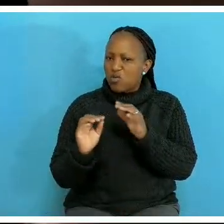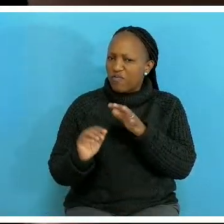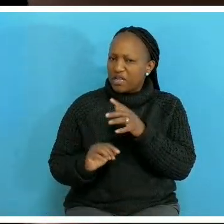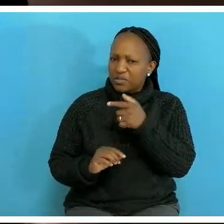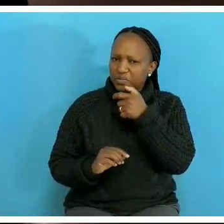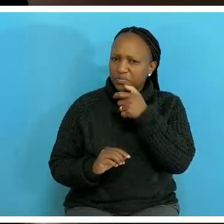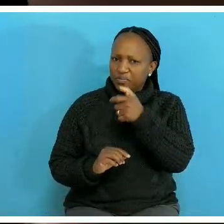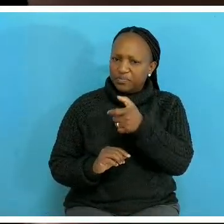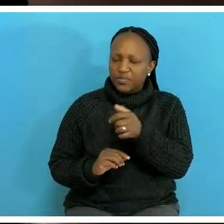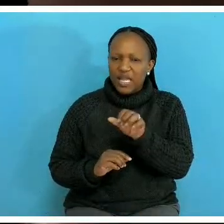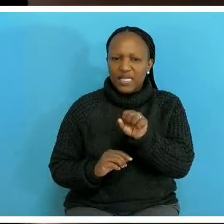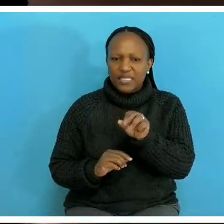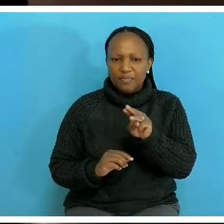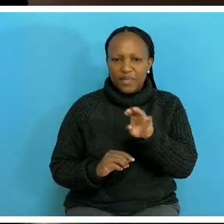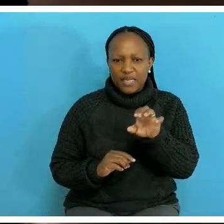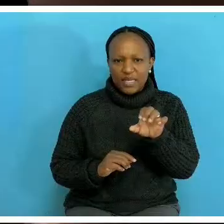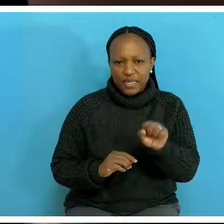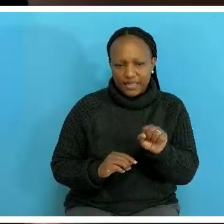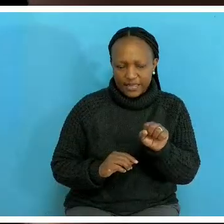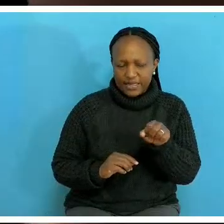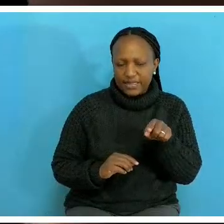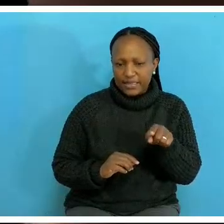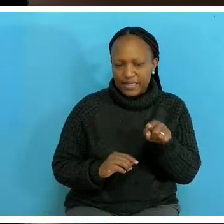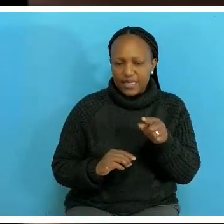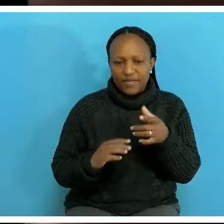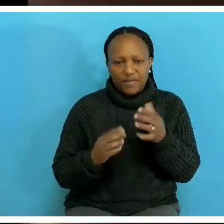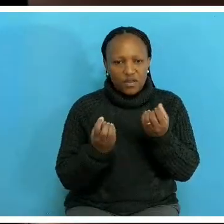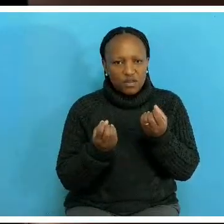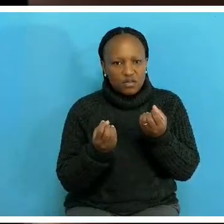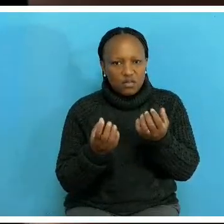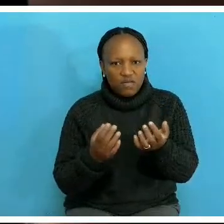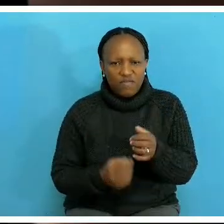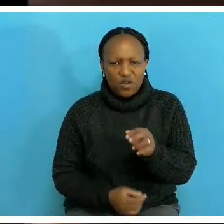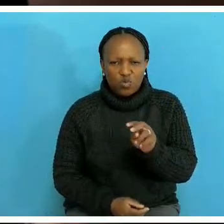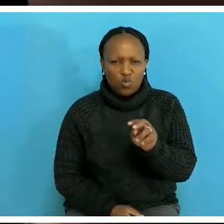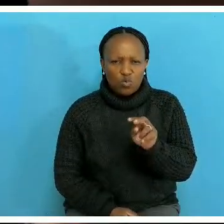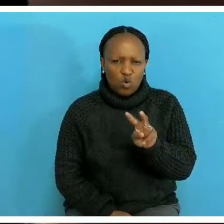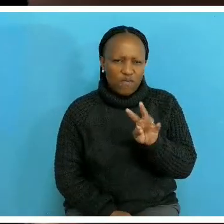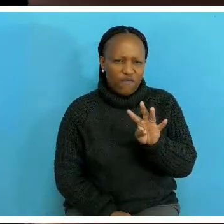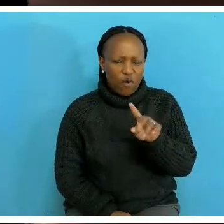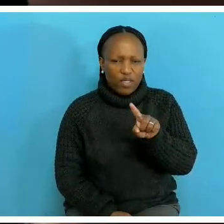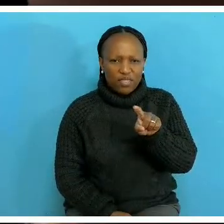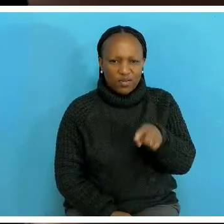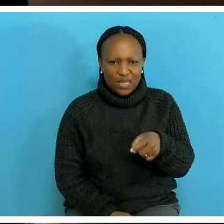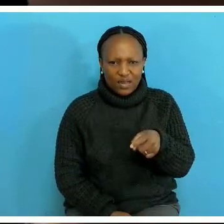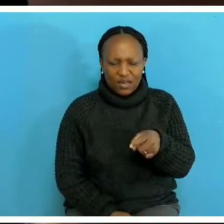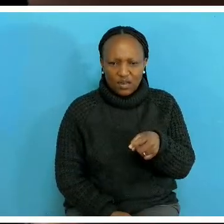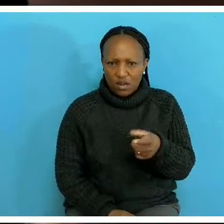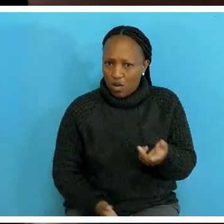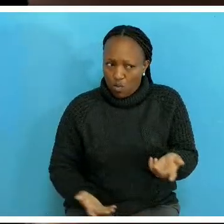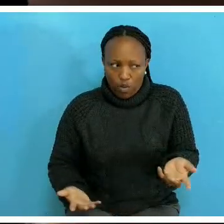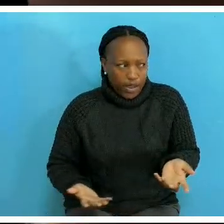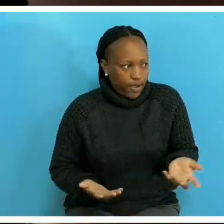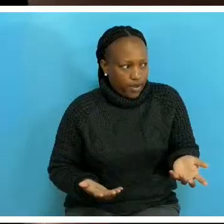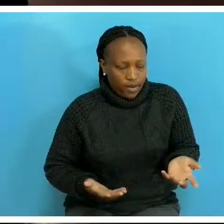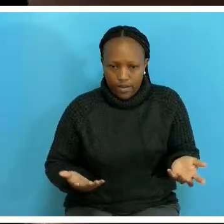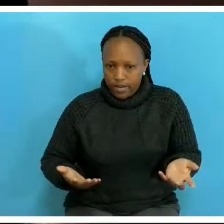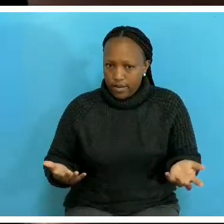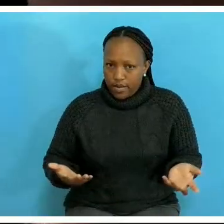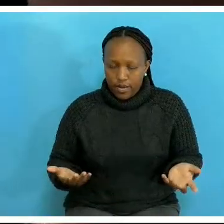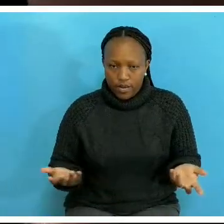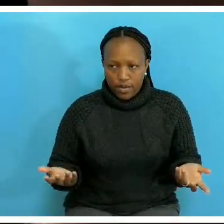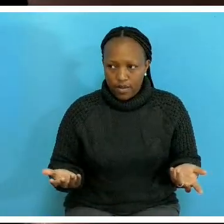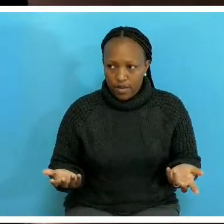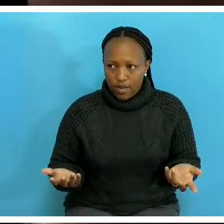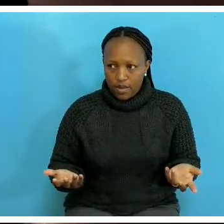the SMMEs that were given about 24,000. Where are they? Where are they? Supposed that it